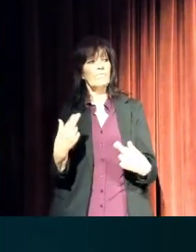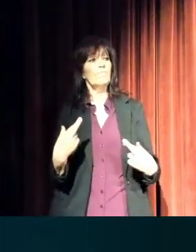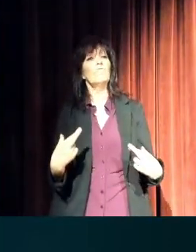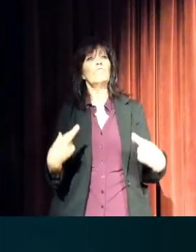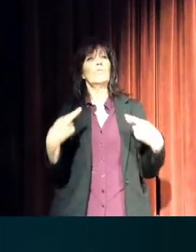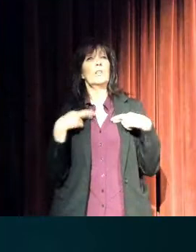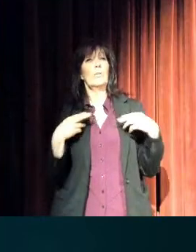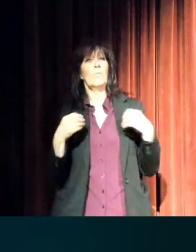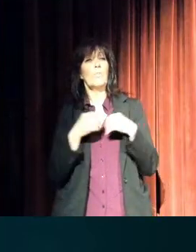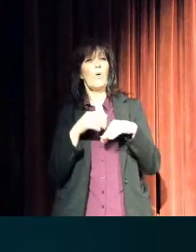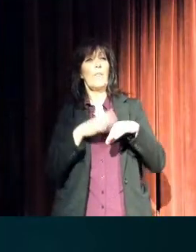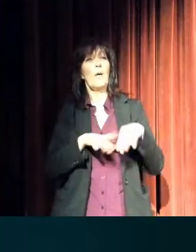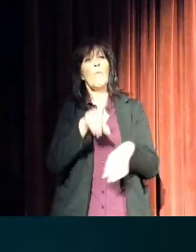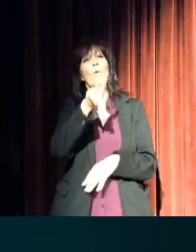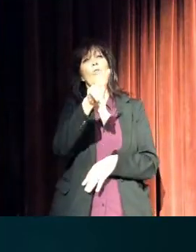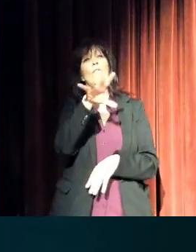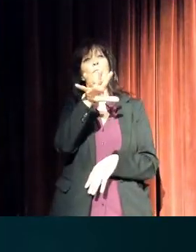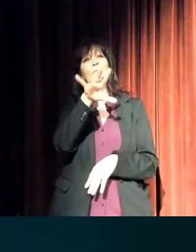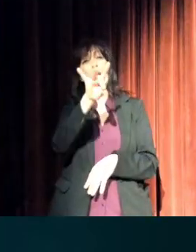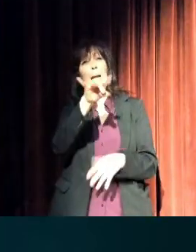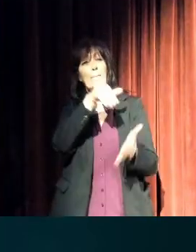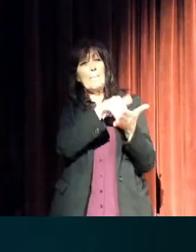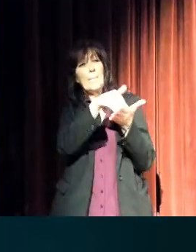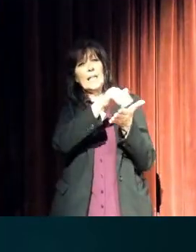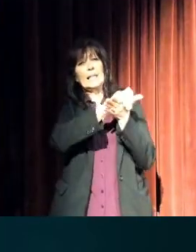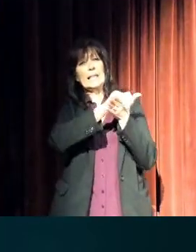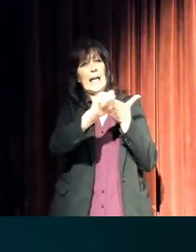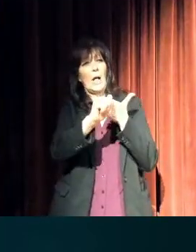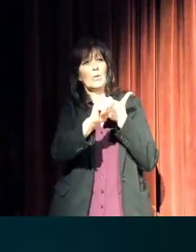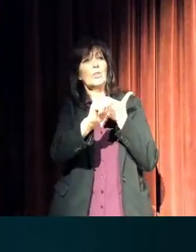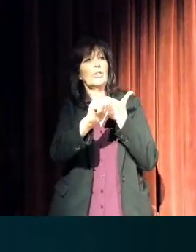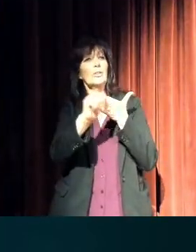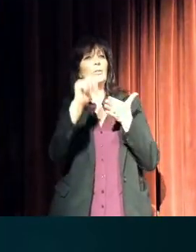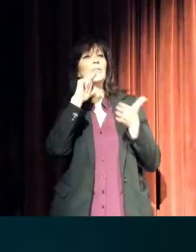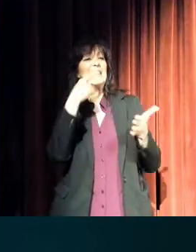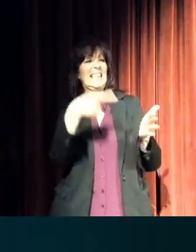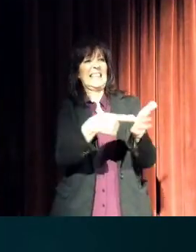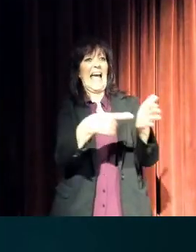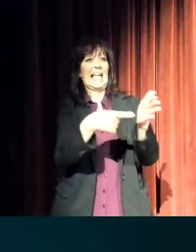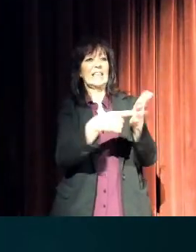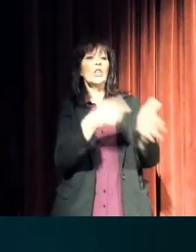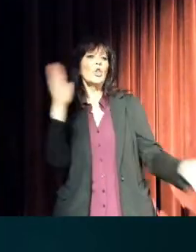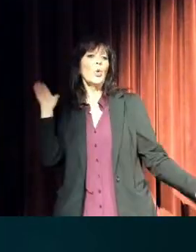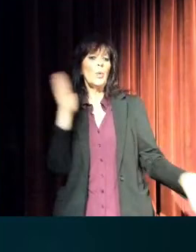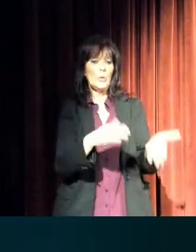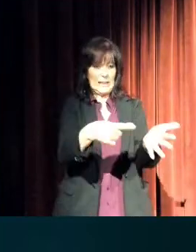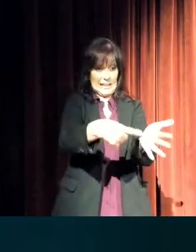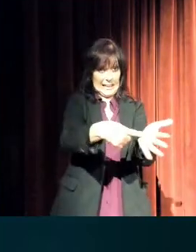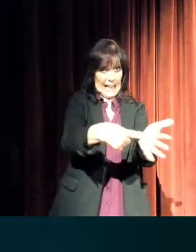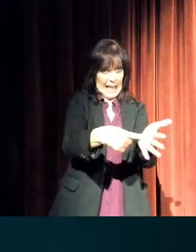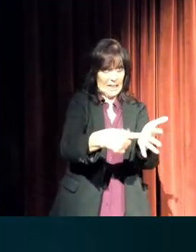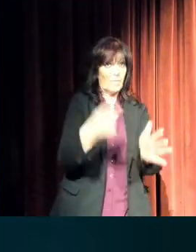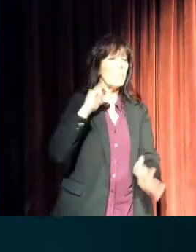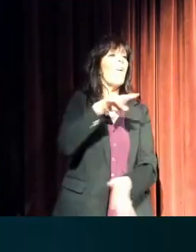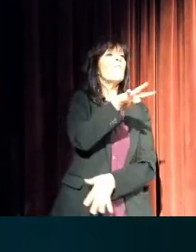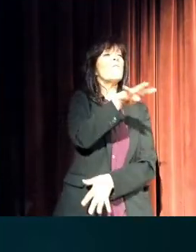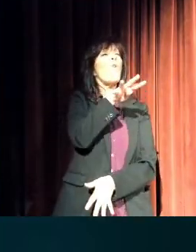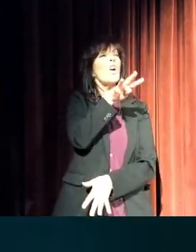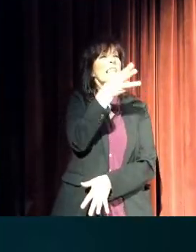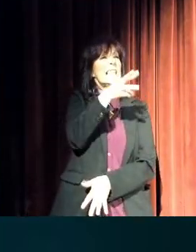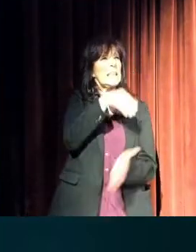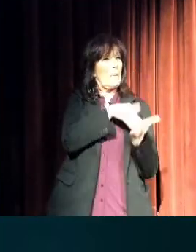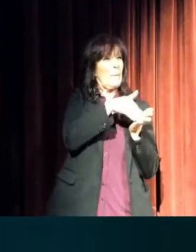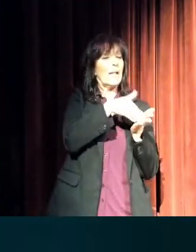than $158 million in county debt, reducing our total indebtedness from